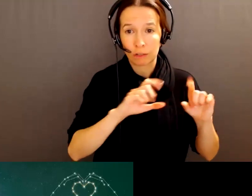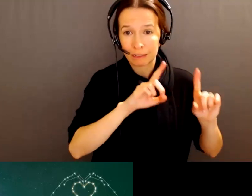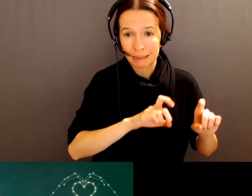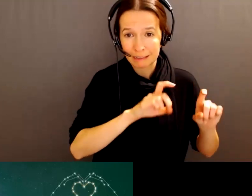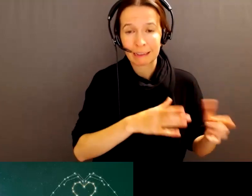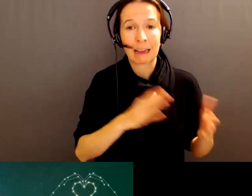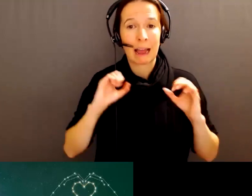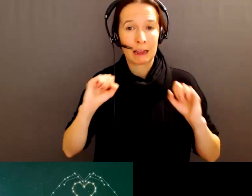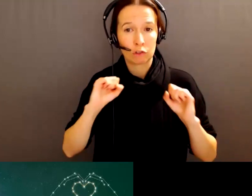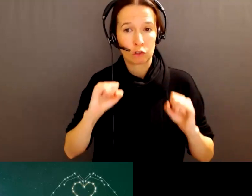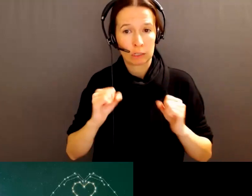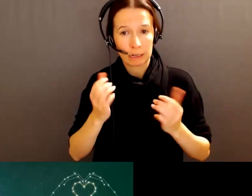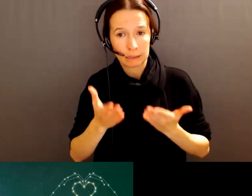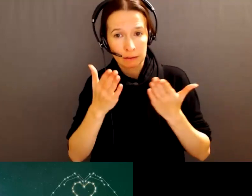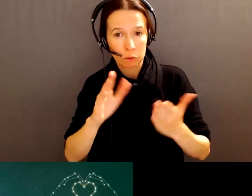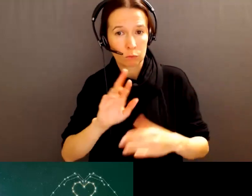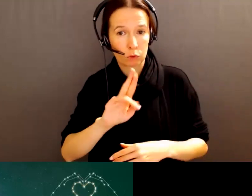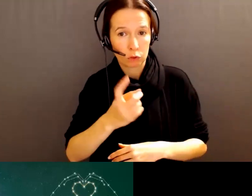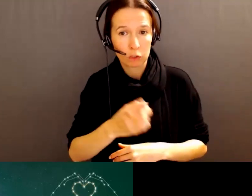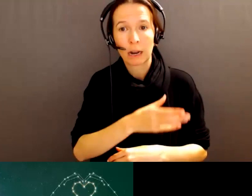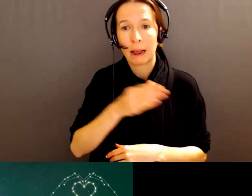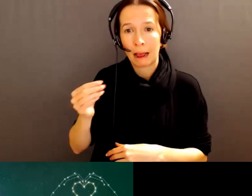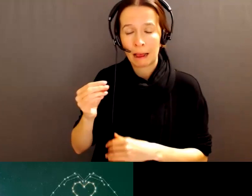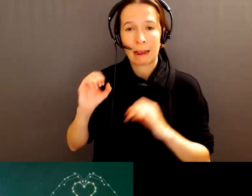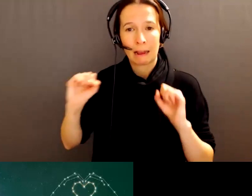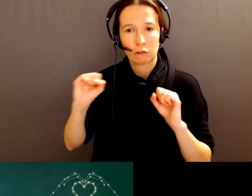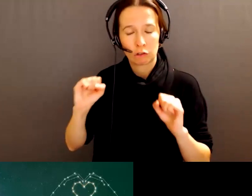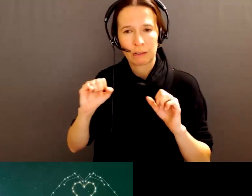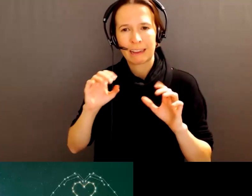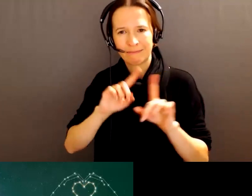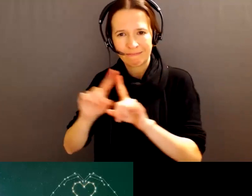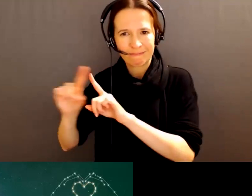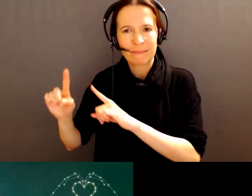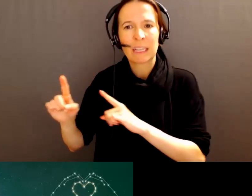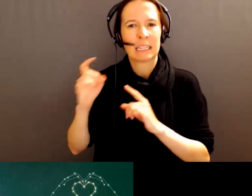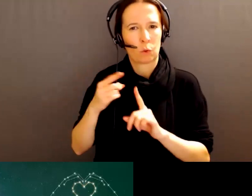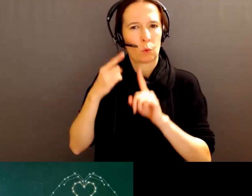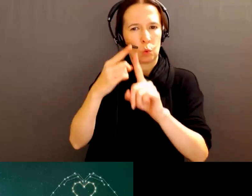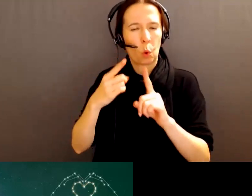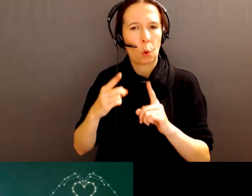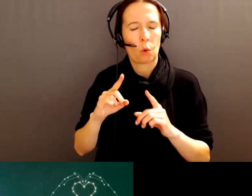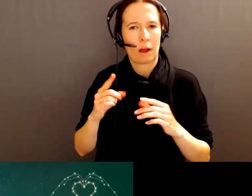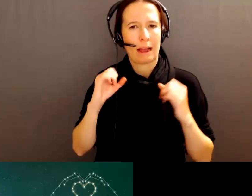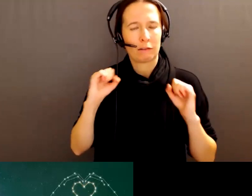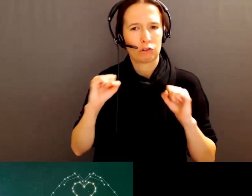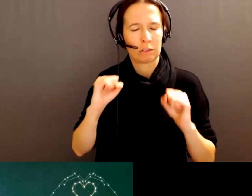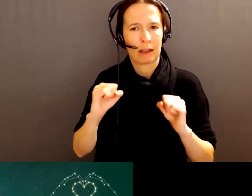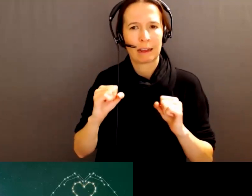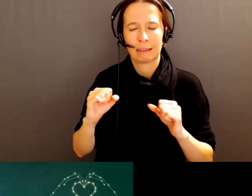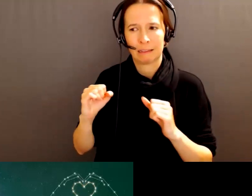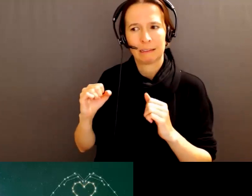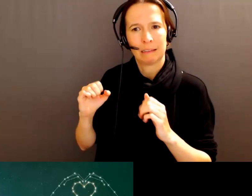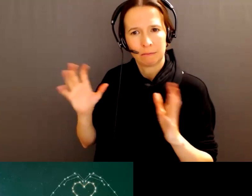prescription, and rehabilitation, and continues to work on developing ways to increase physical activity in children with pediatric